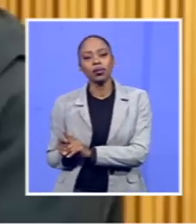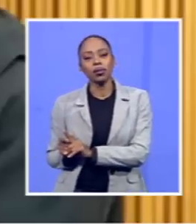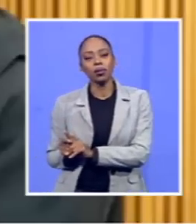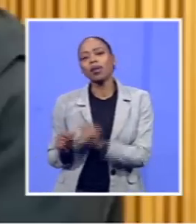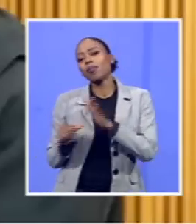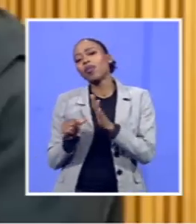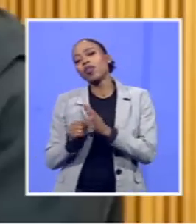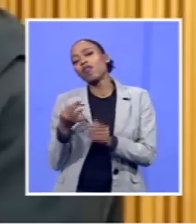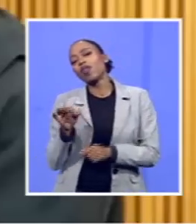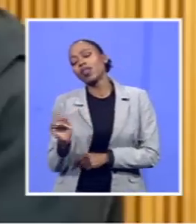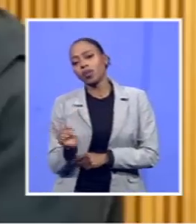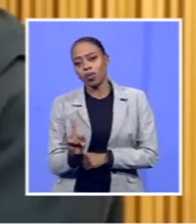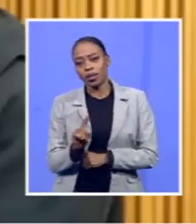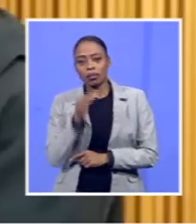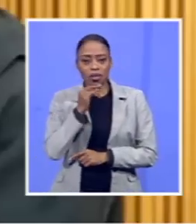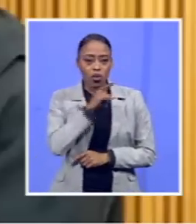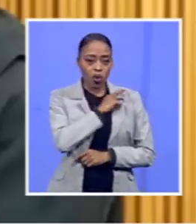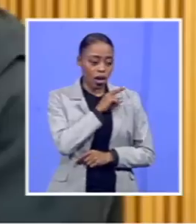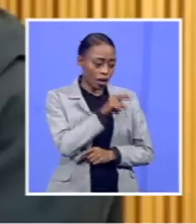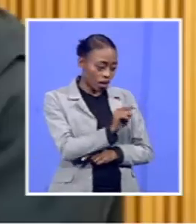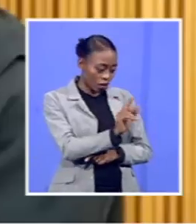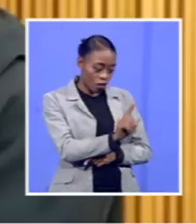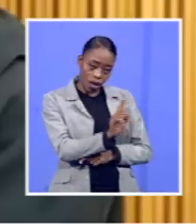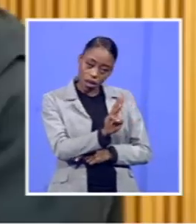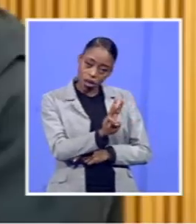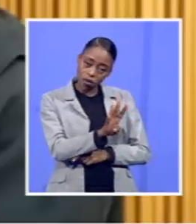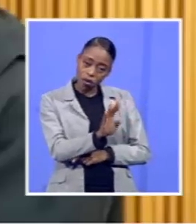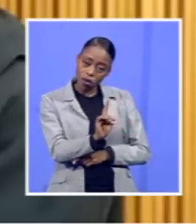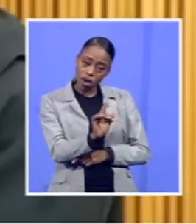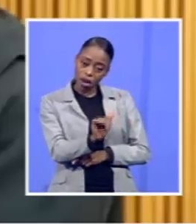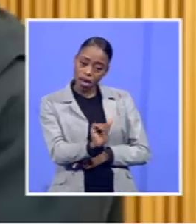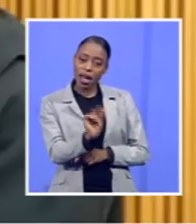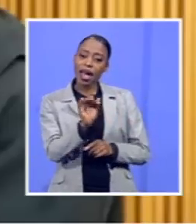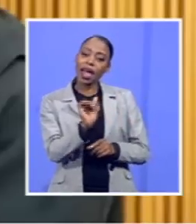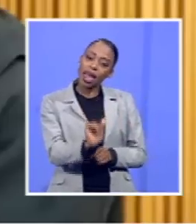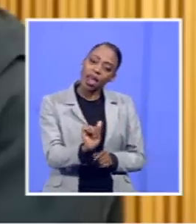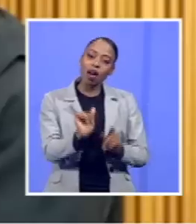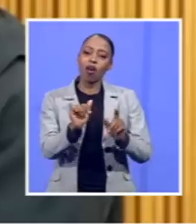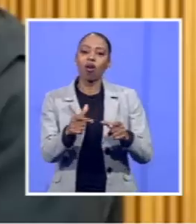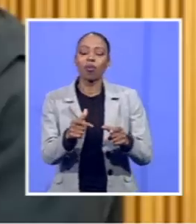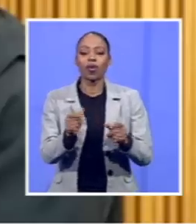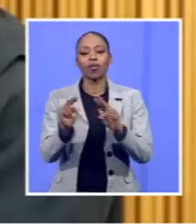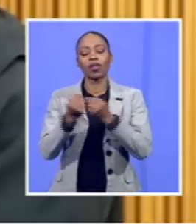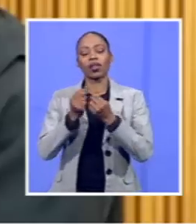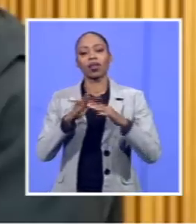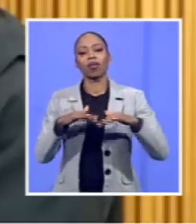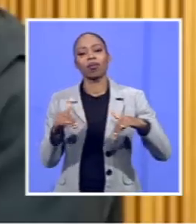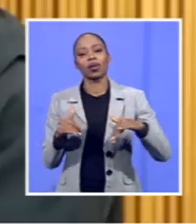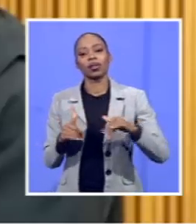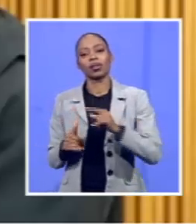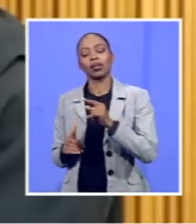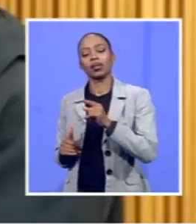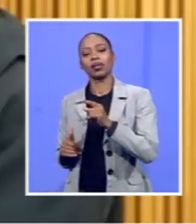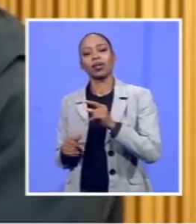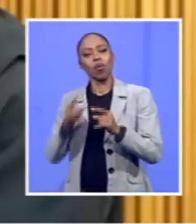significance of that? Why is the one in 194.1a just called a committee of the National Assembly? And as I say,